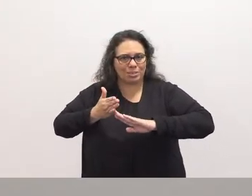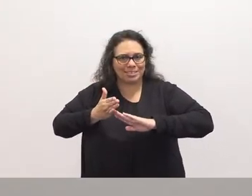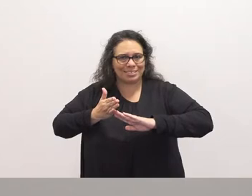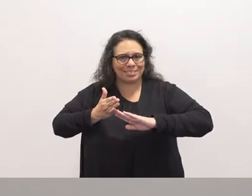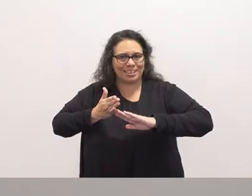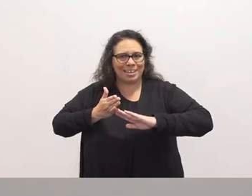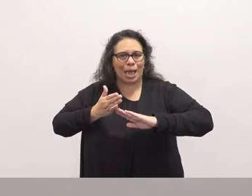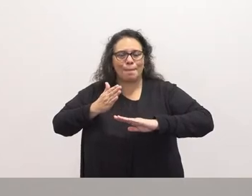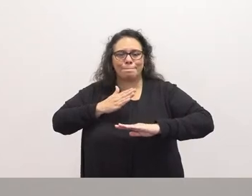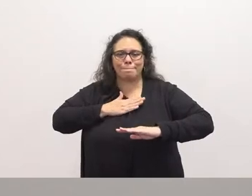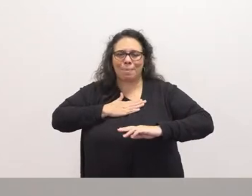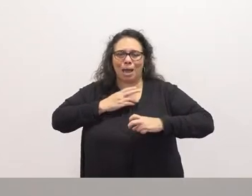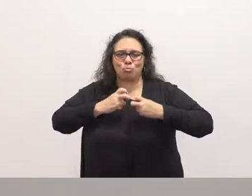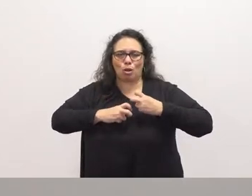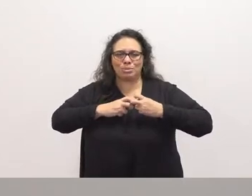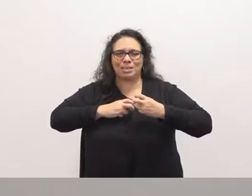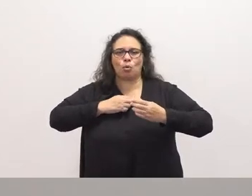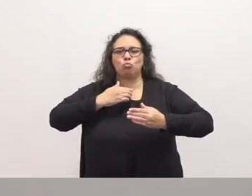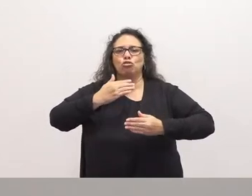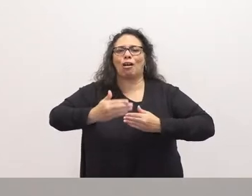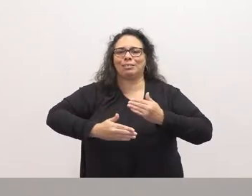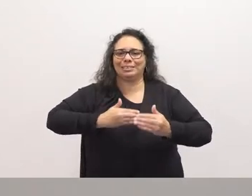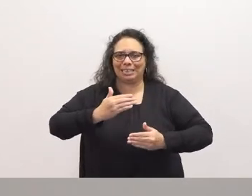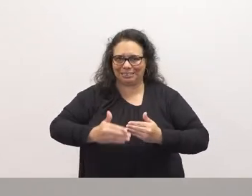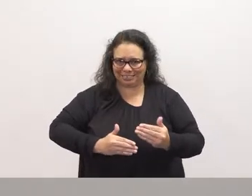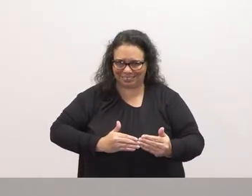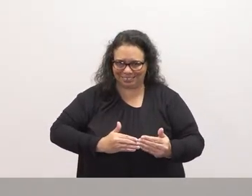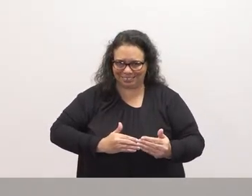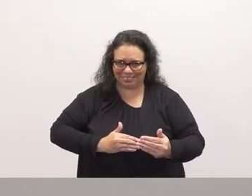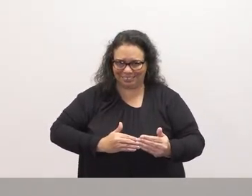process. And the process is